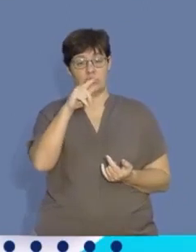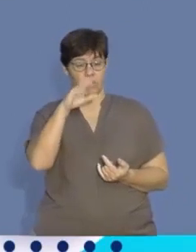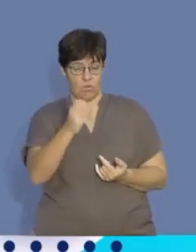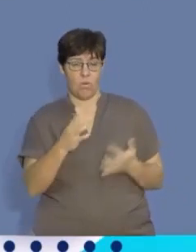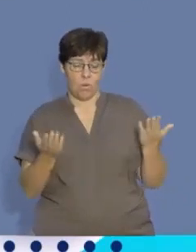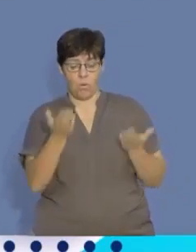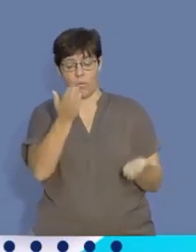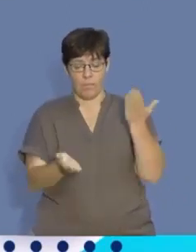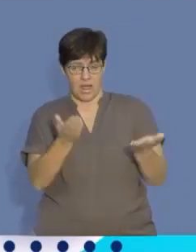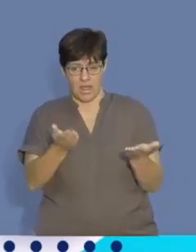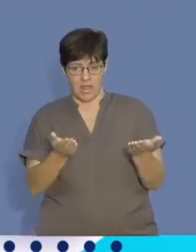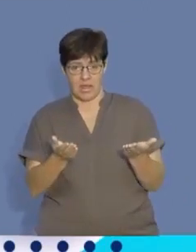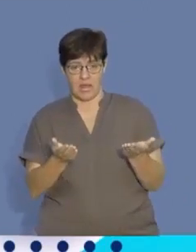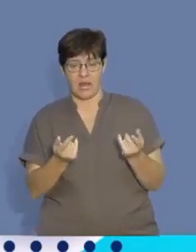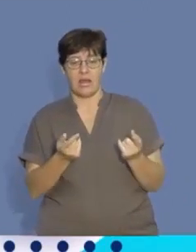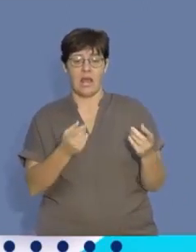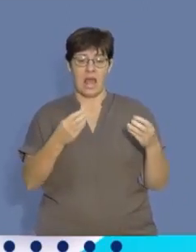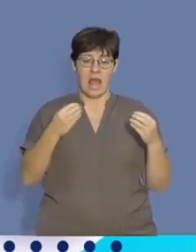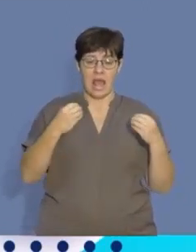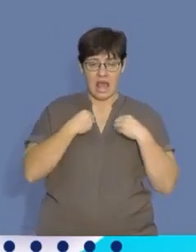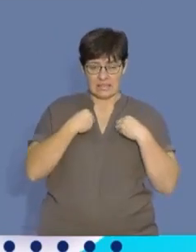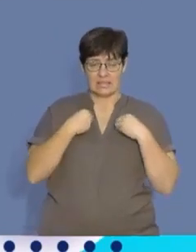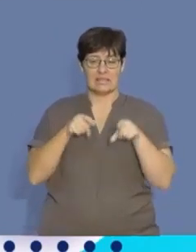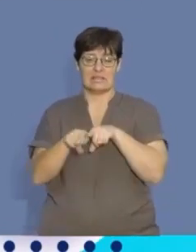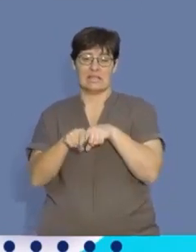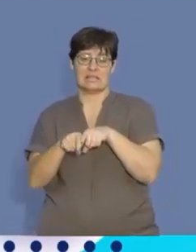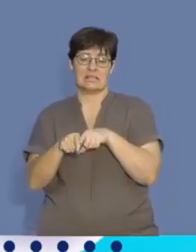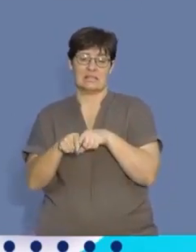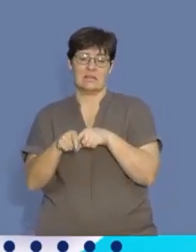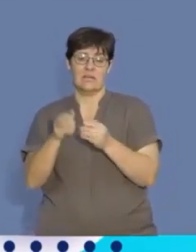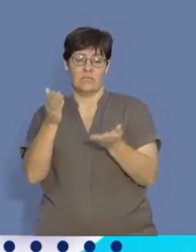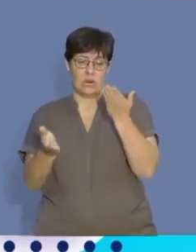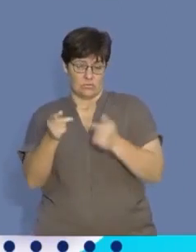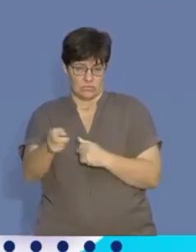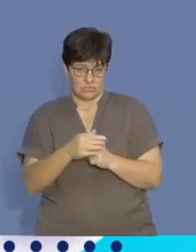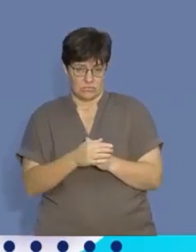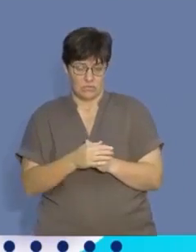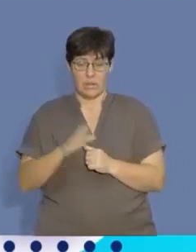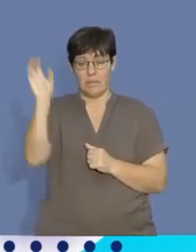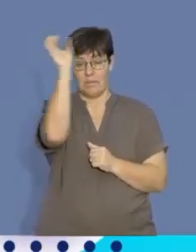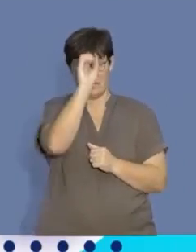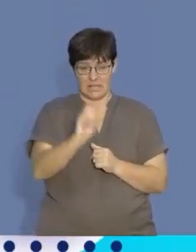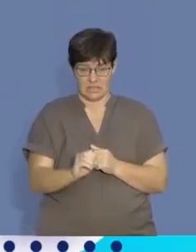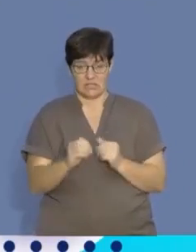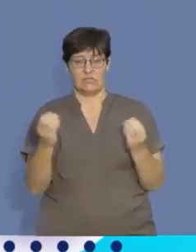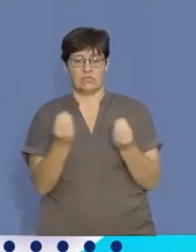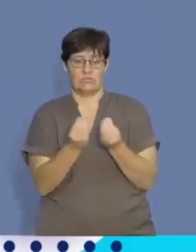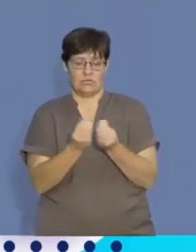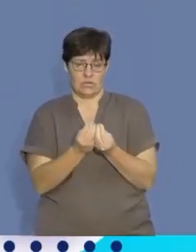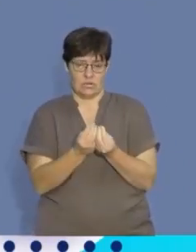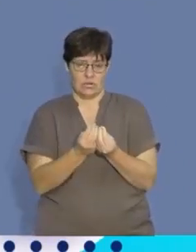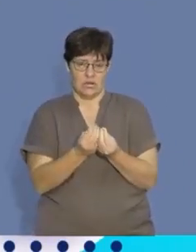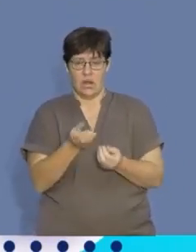or you can compare the current ratio and the asset test ratio and work out the percentage